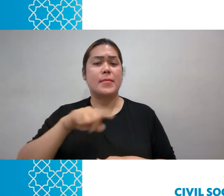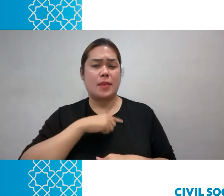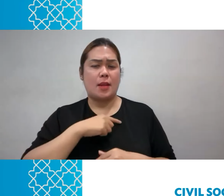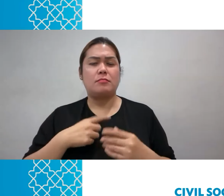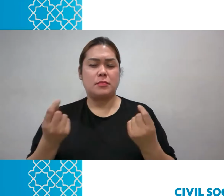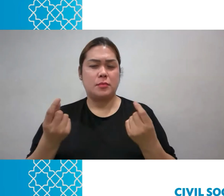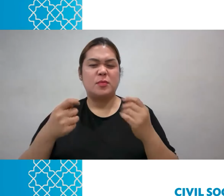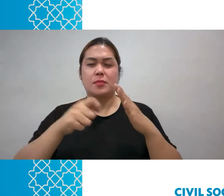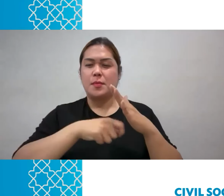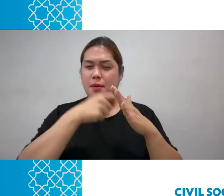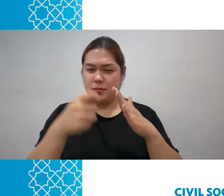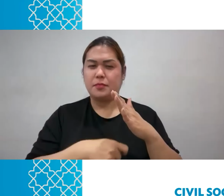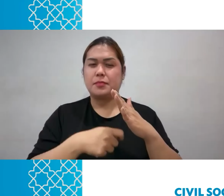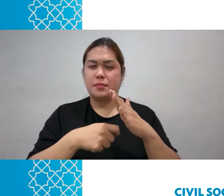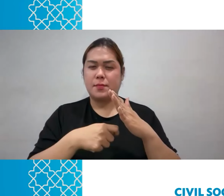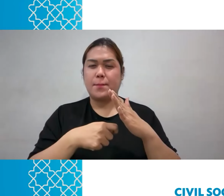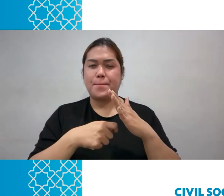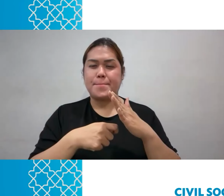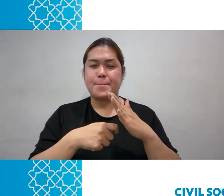project,